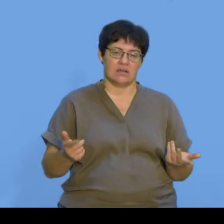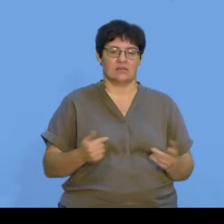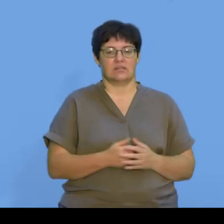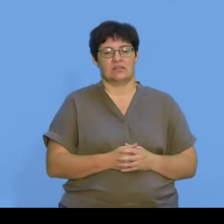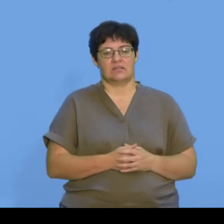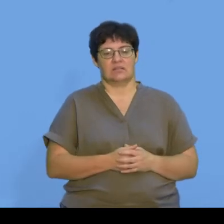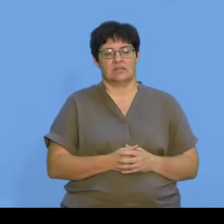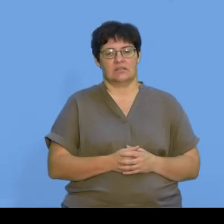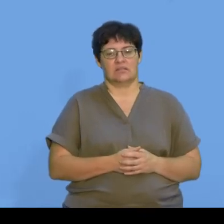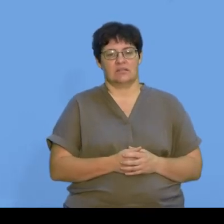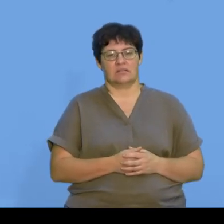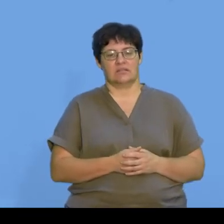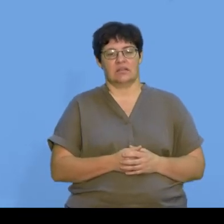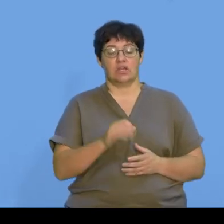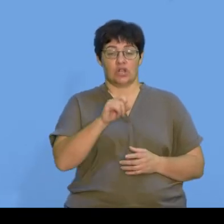and some